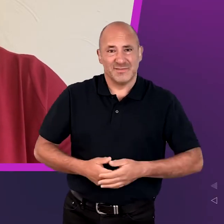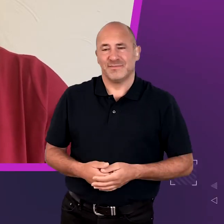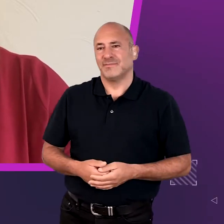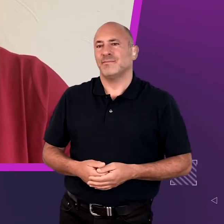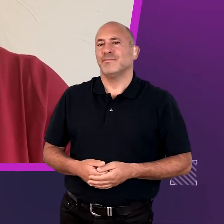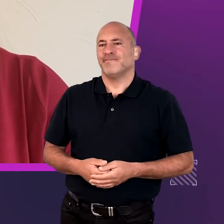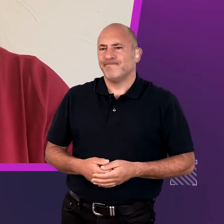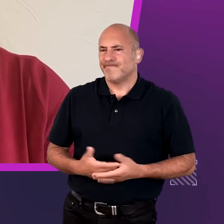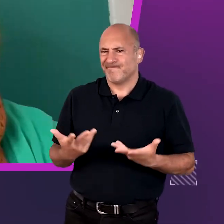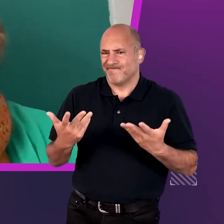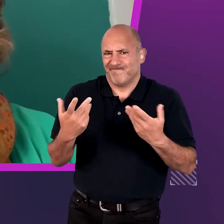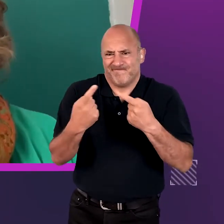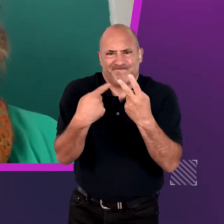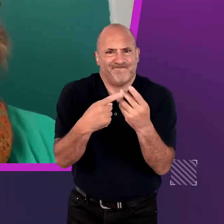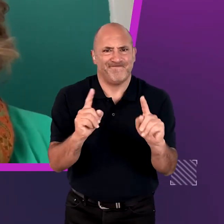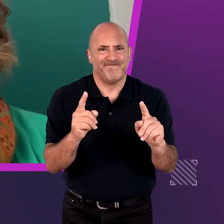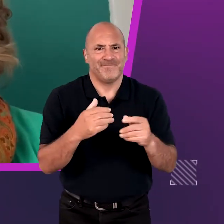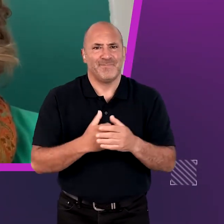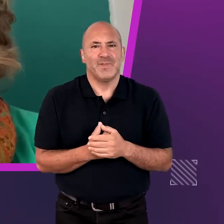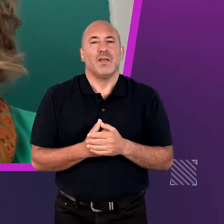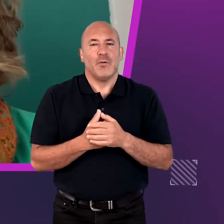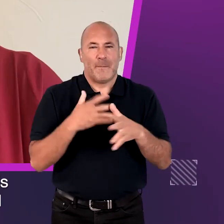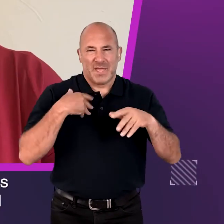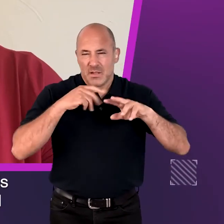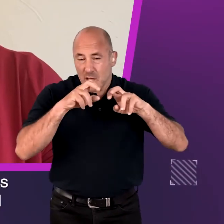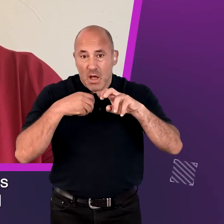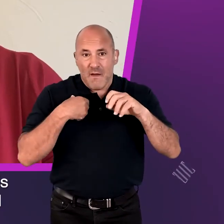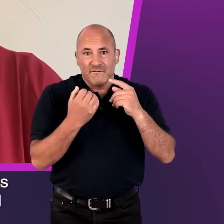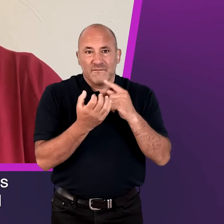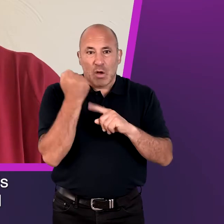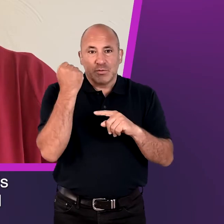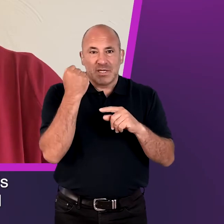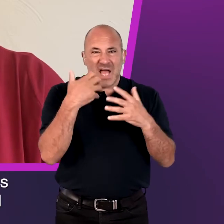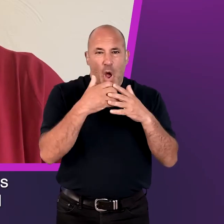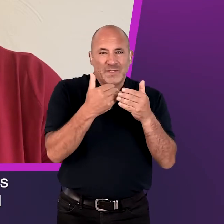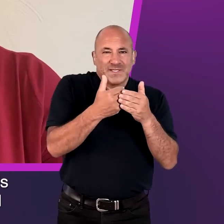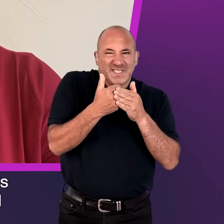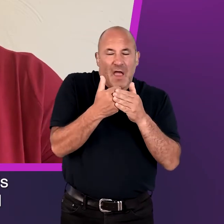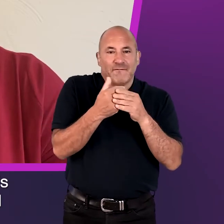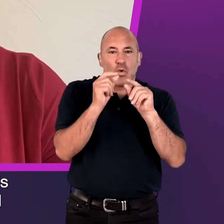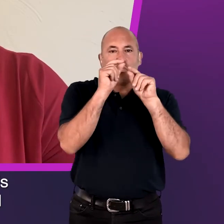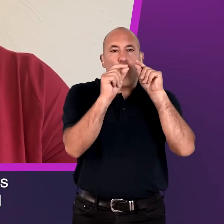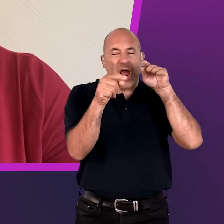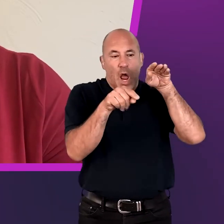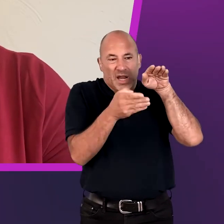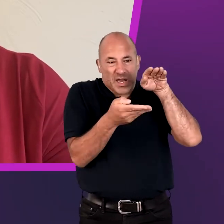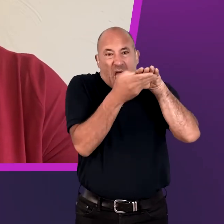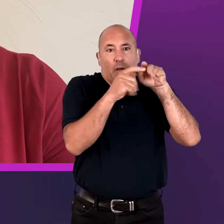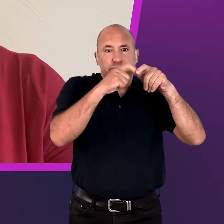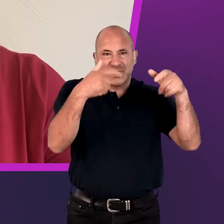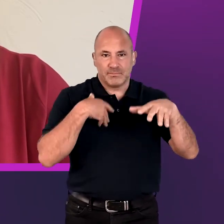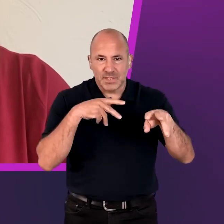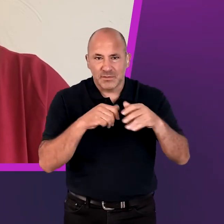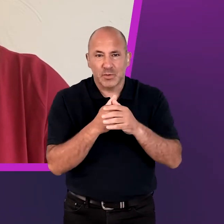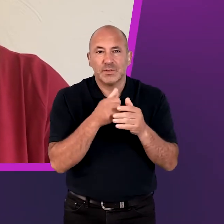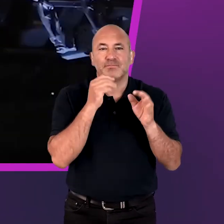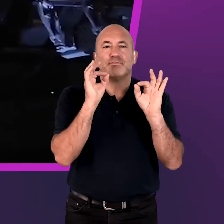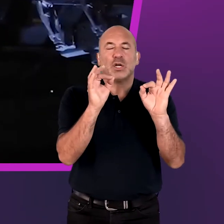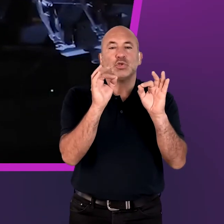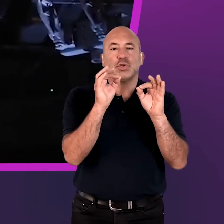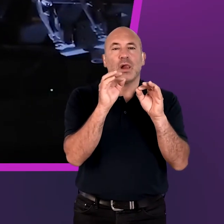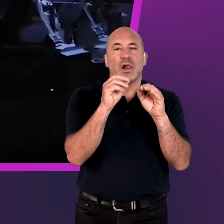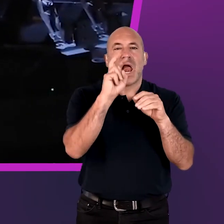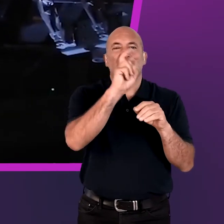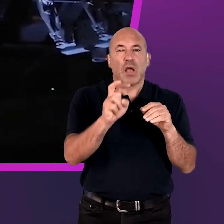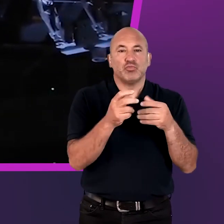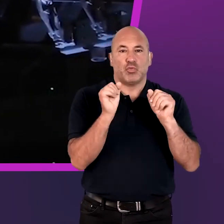really dangerous. So what else can we do? One of the things we've done is discover ways to safely install the wire closer to the bridge.